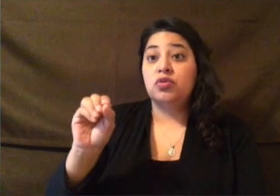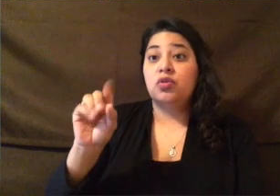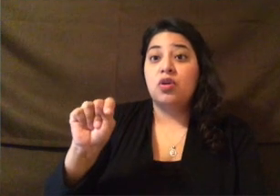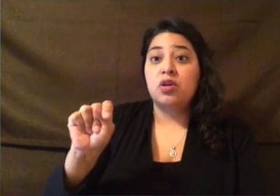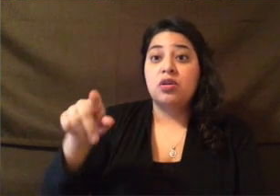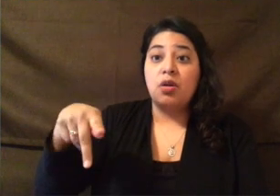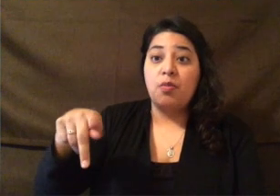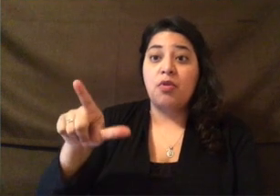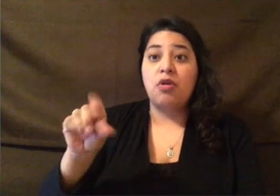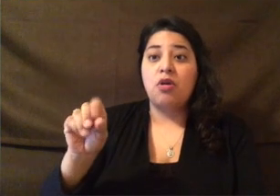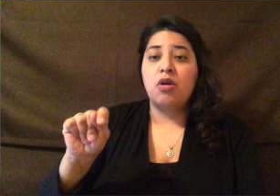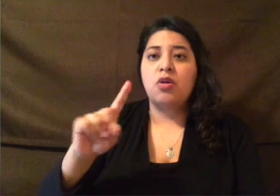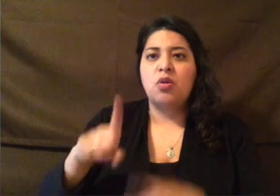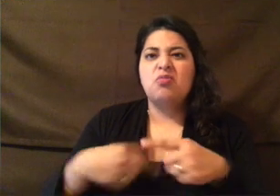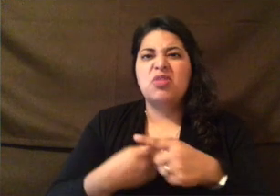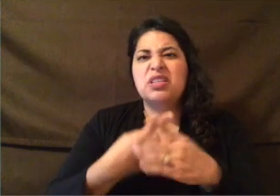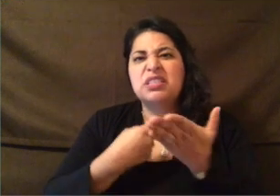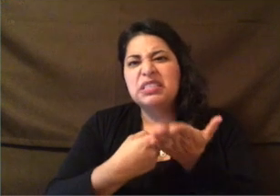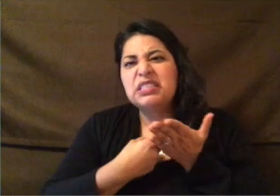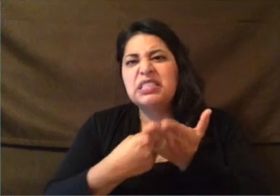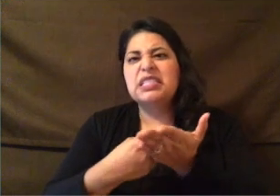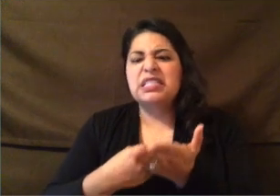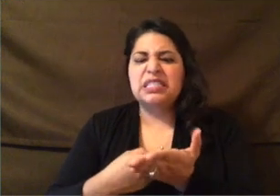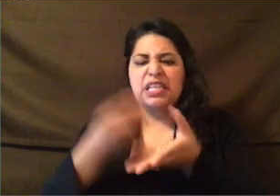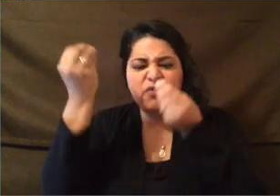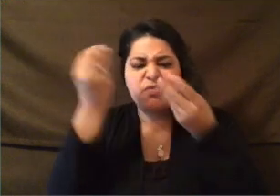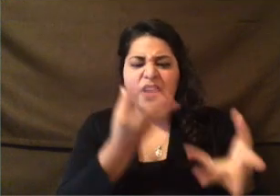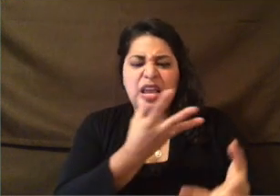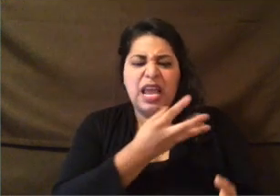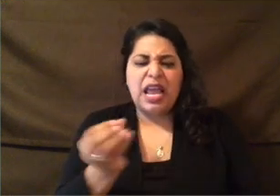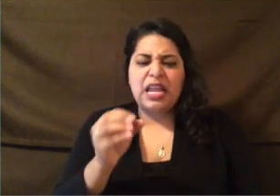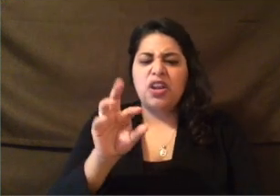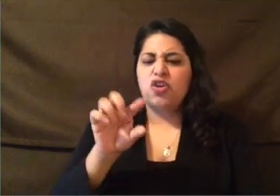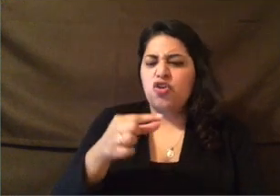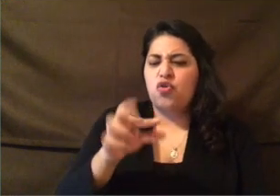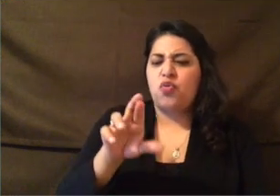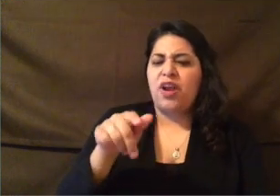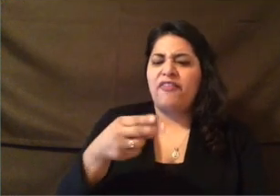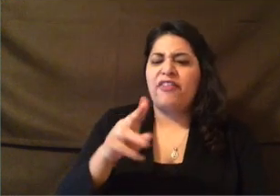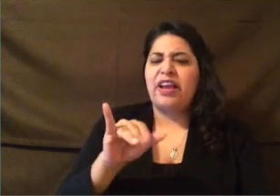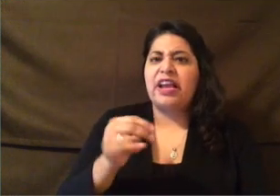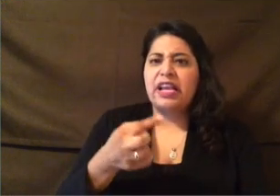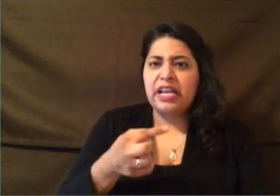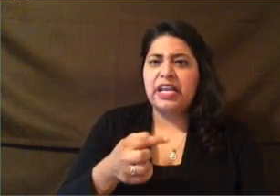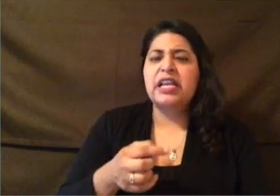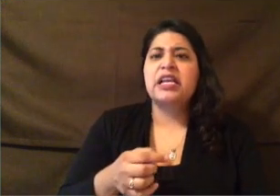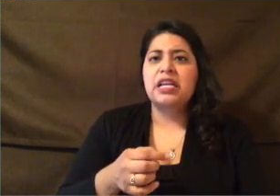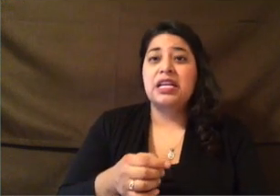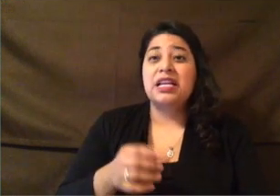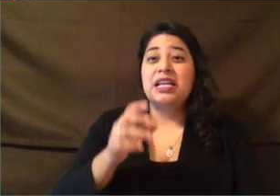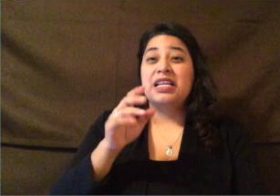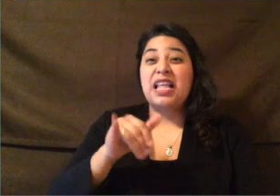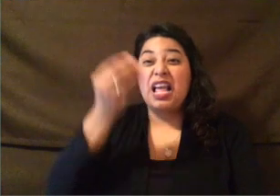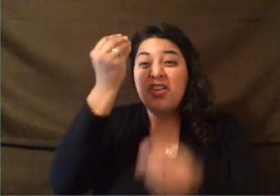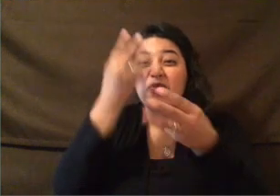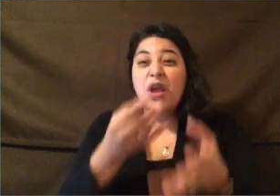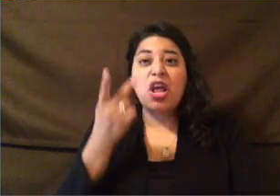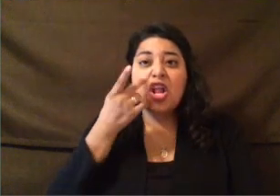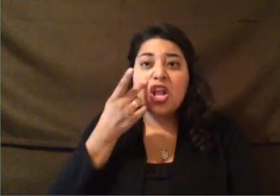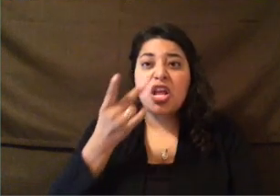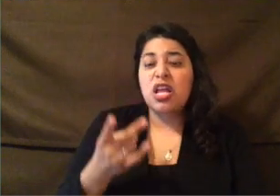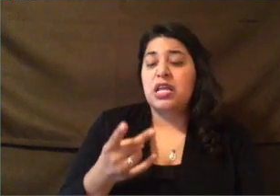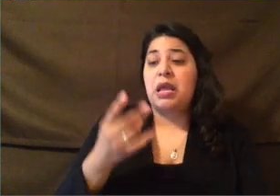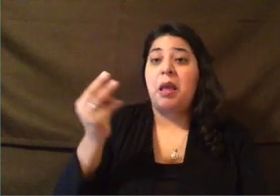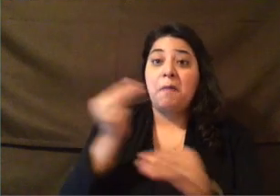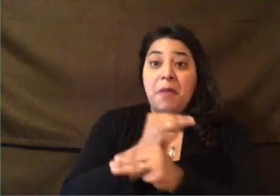dot plots. So when we're discussing data and graphing, you need to know that data represents information.